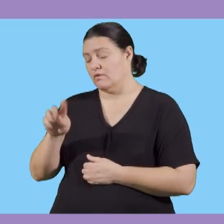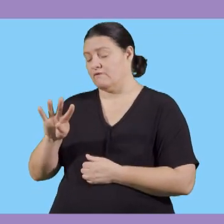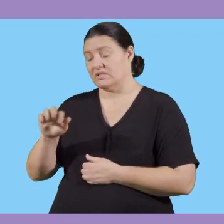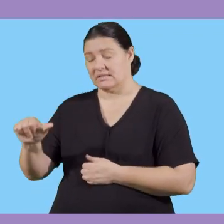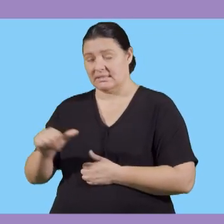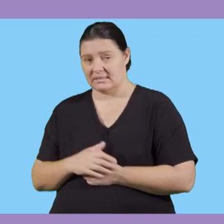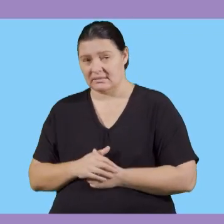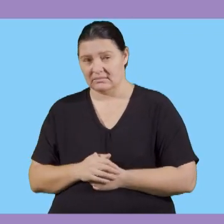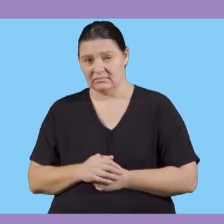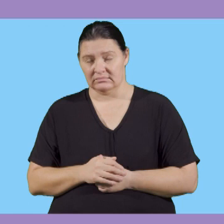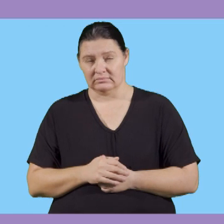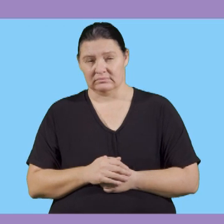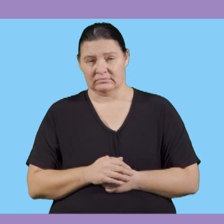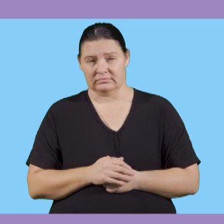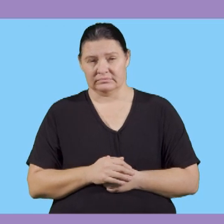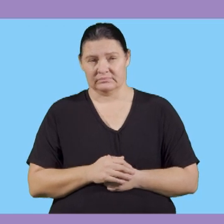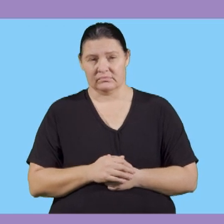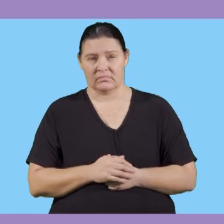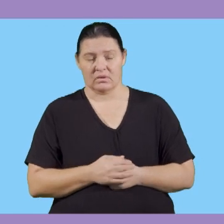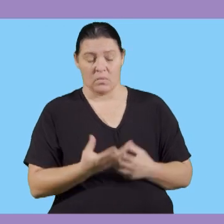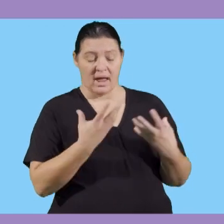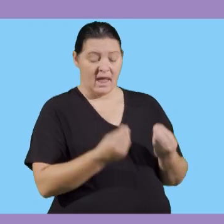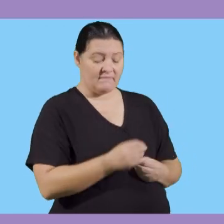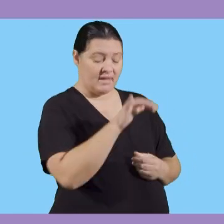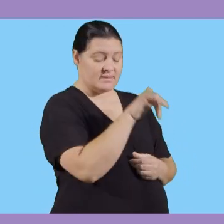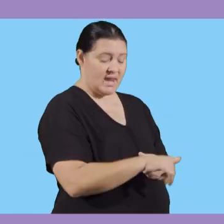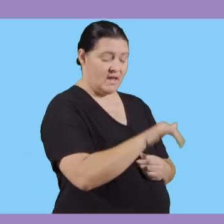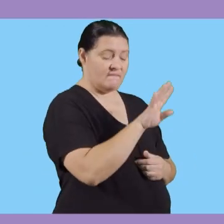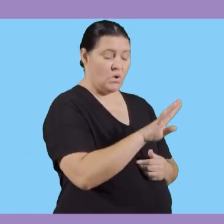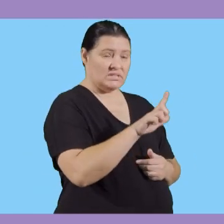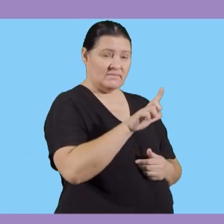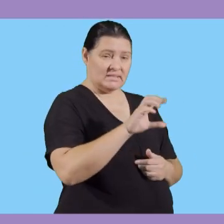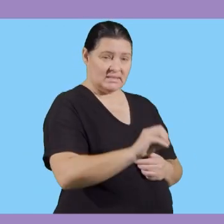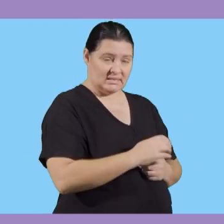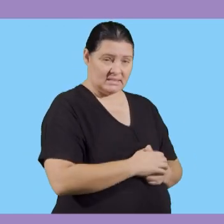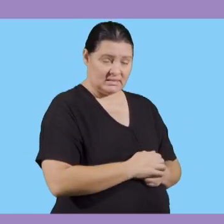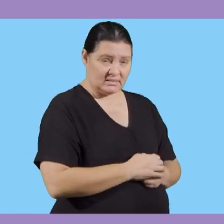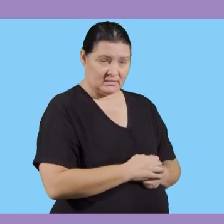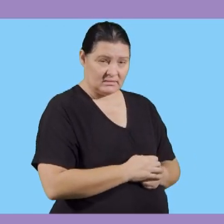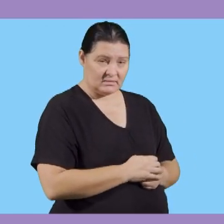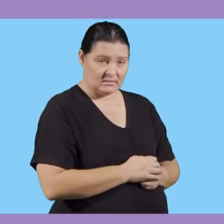2 rands and 46 cents. We need to get to